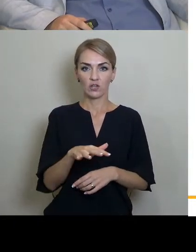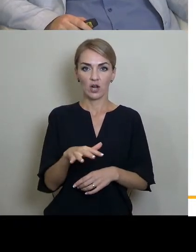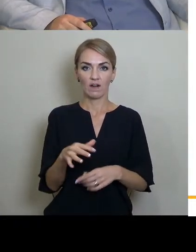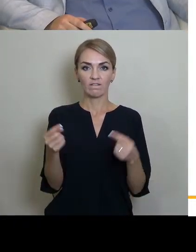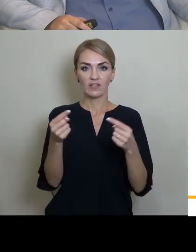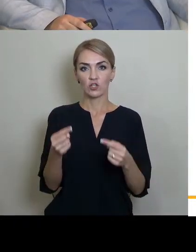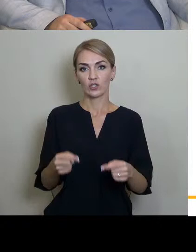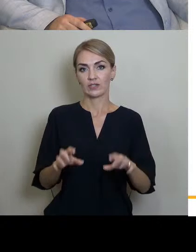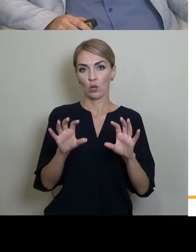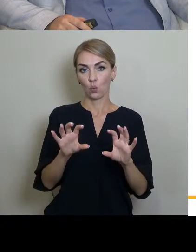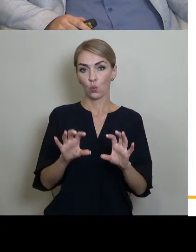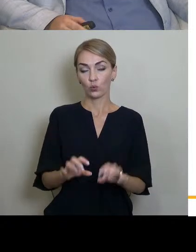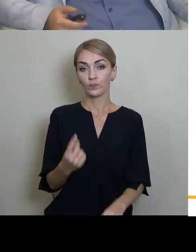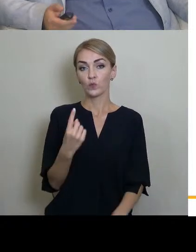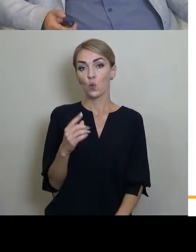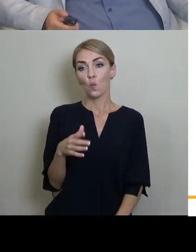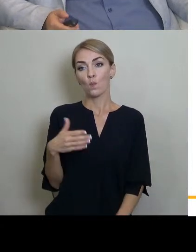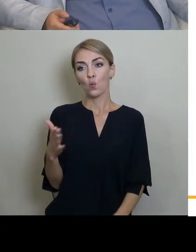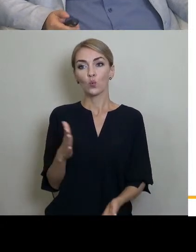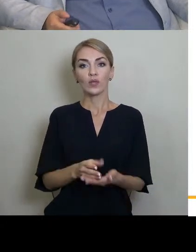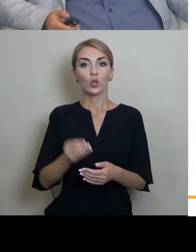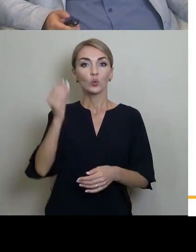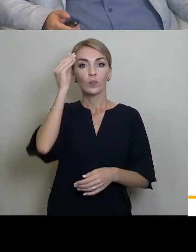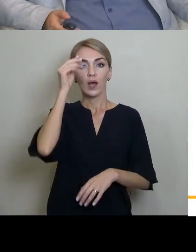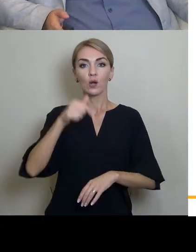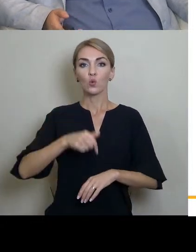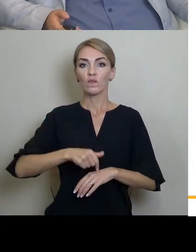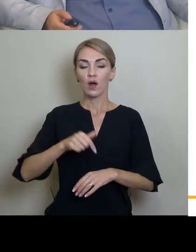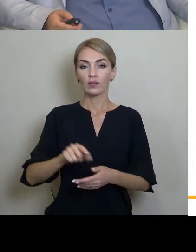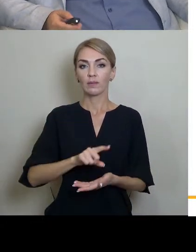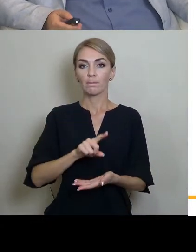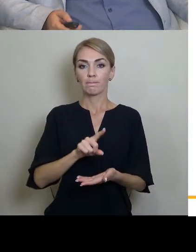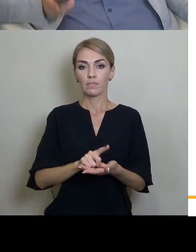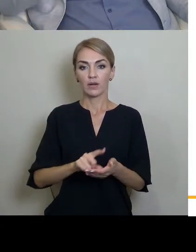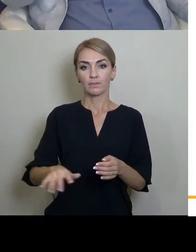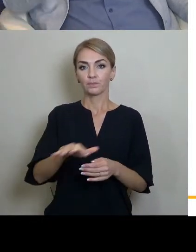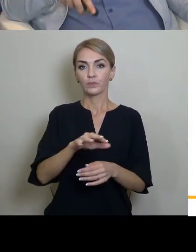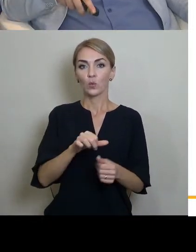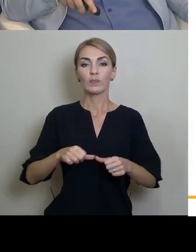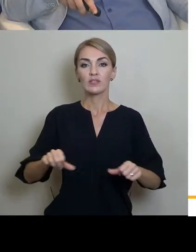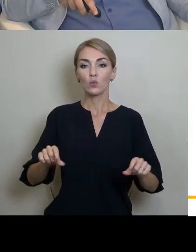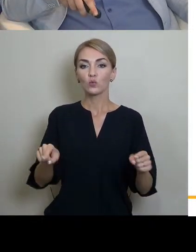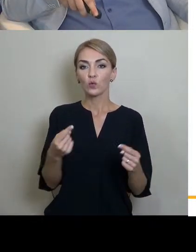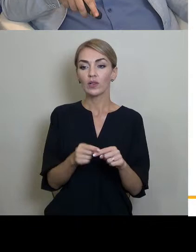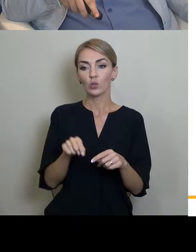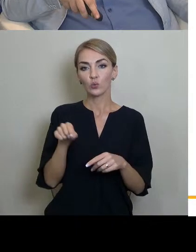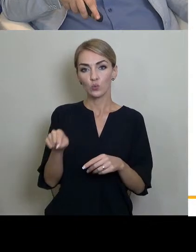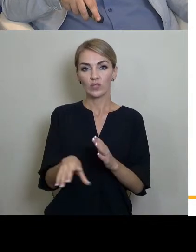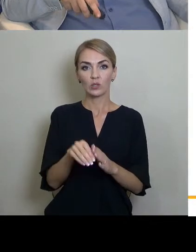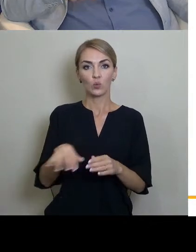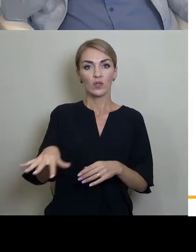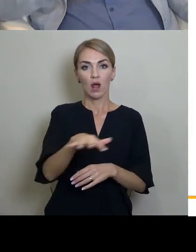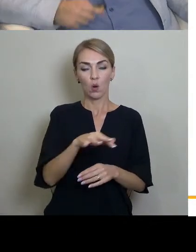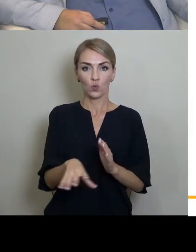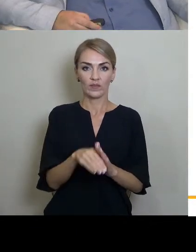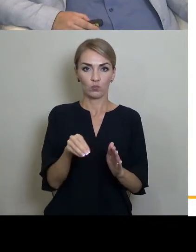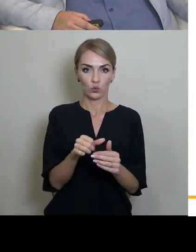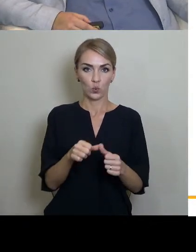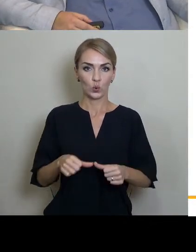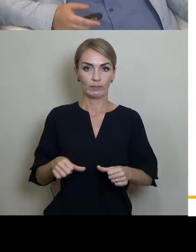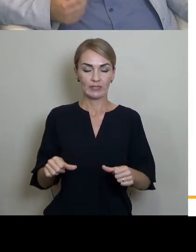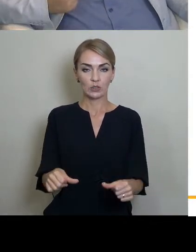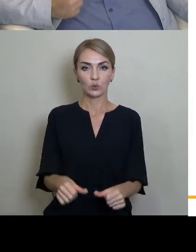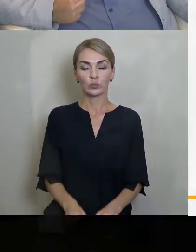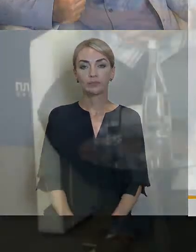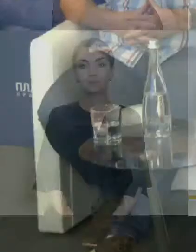not in accordance with the law? And on the other hand, the idea is that